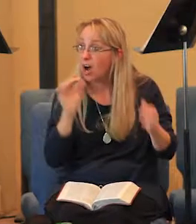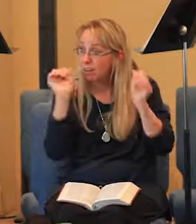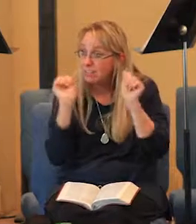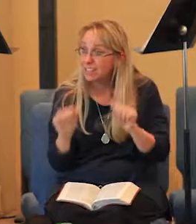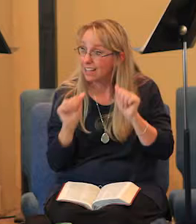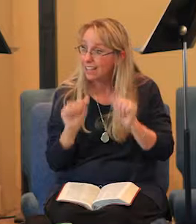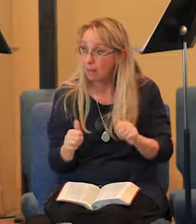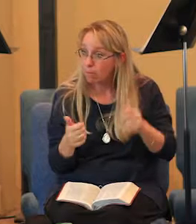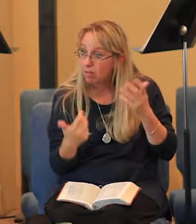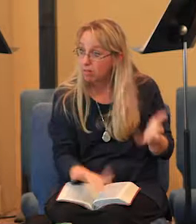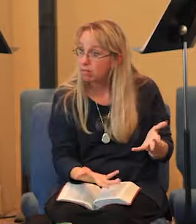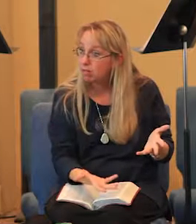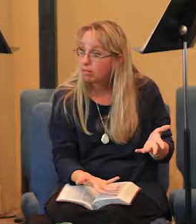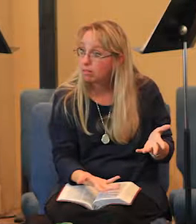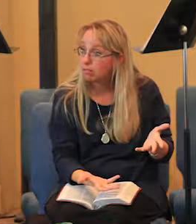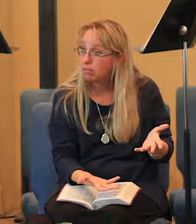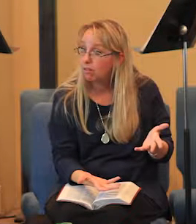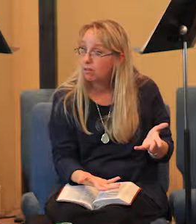that God's capable